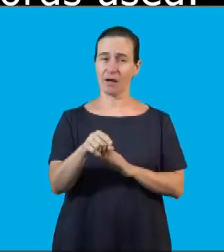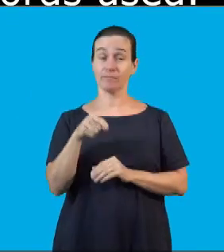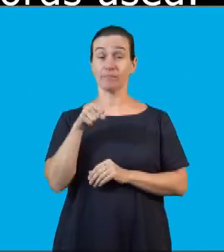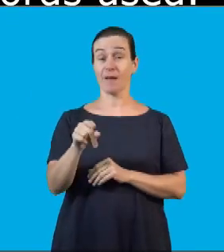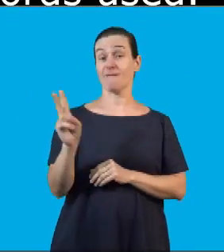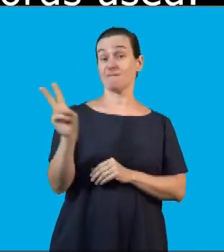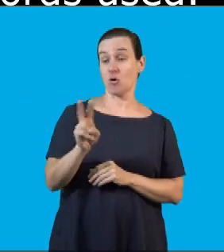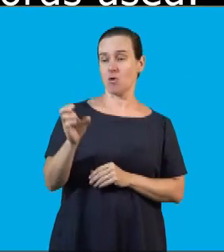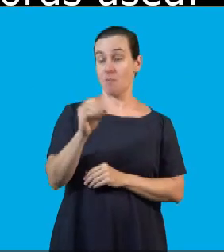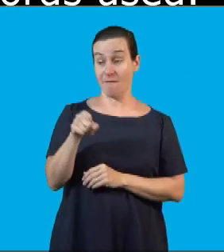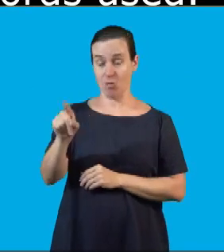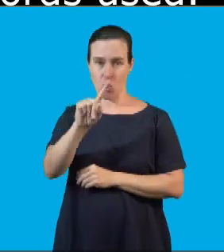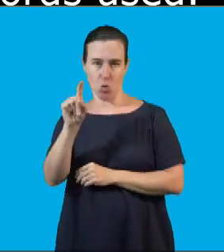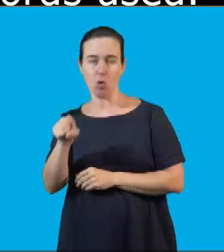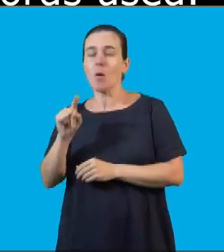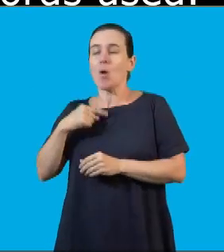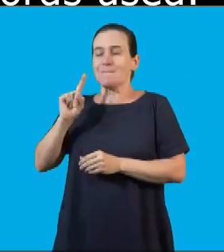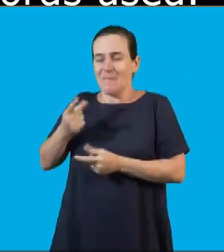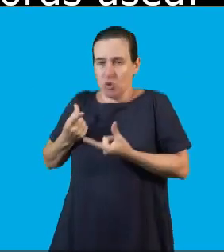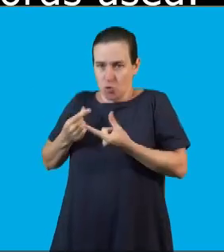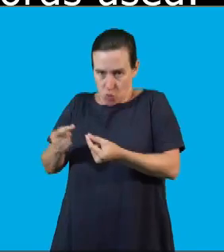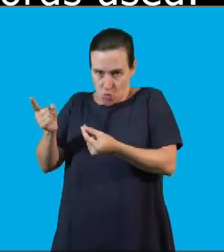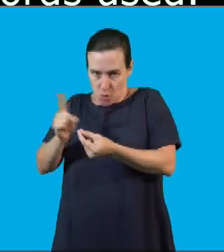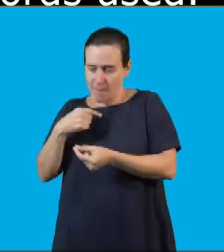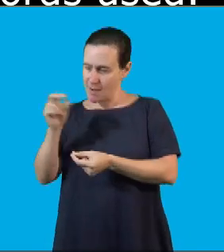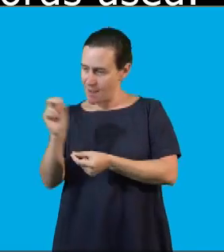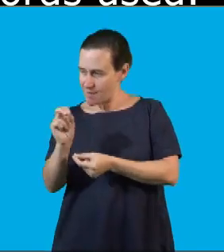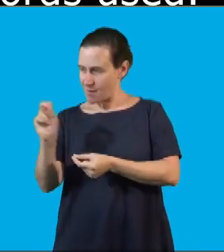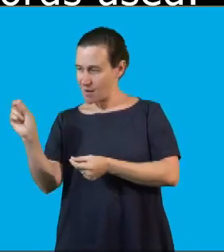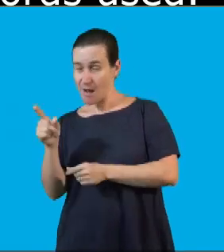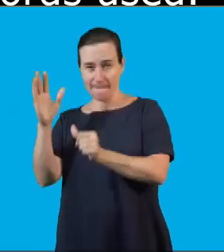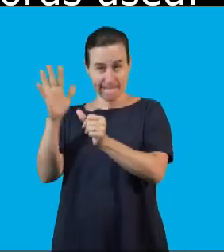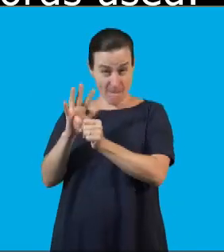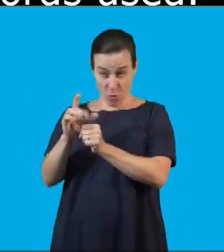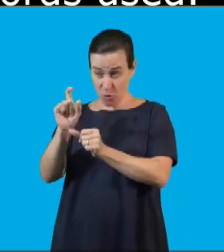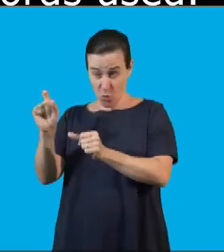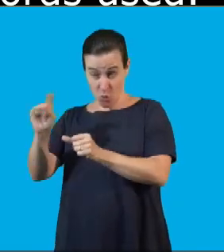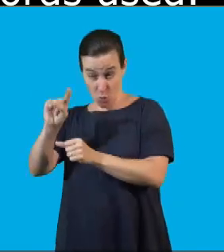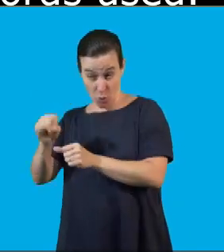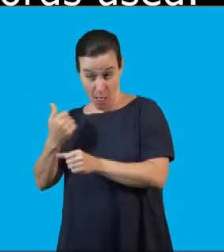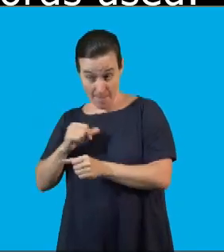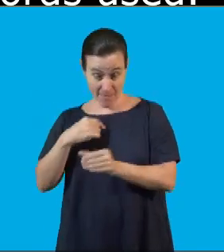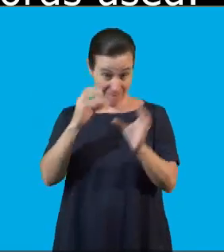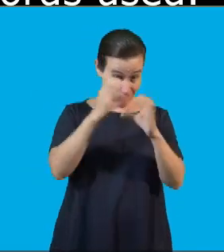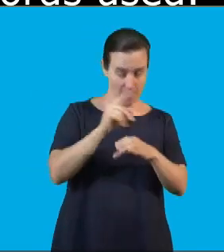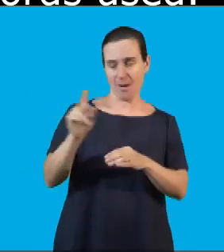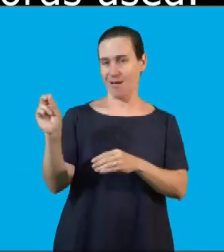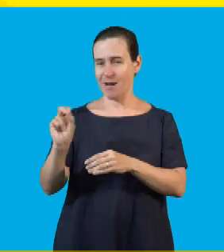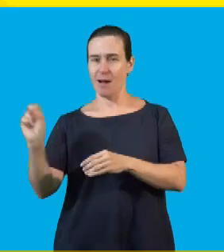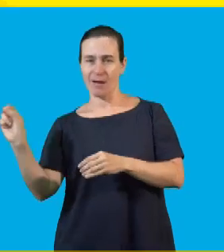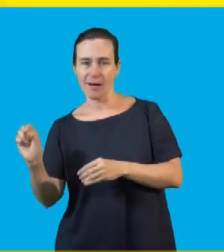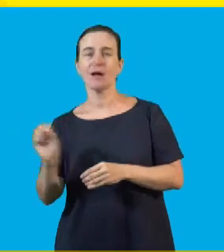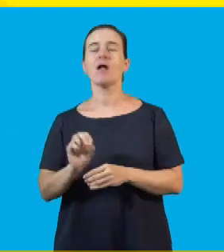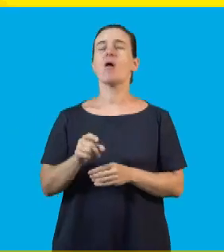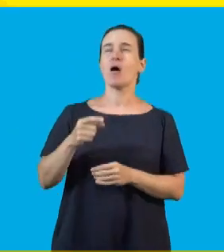underline or highlight the verbs of questioning and the keywords that the question requires you to focus on. This will ensure that